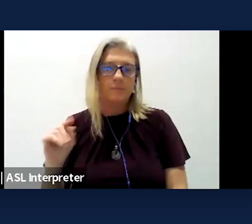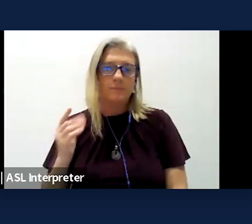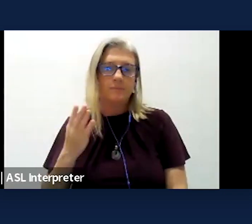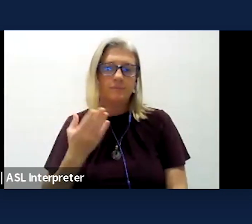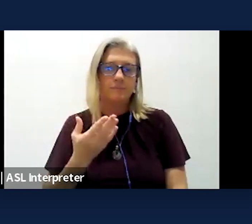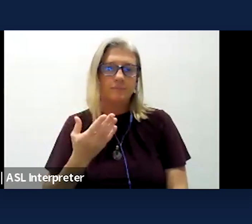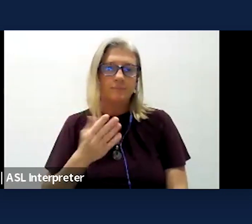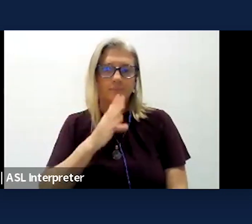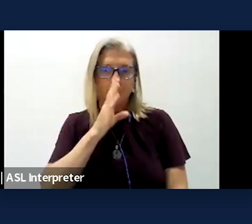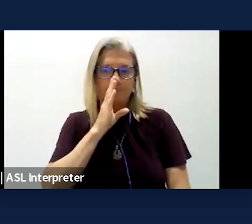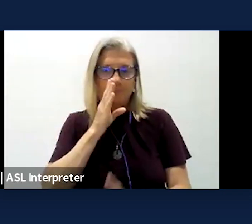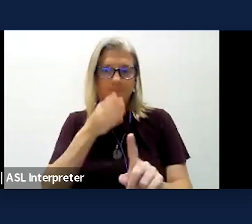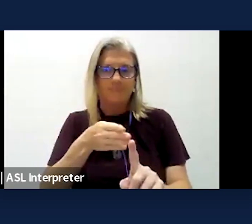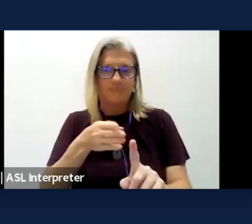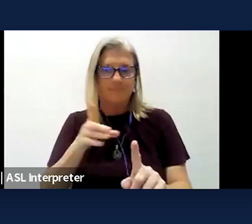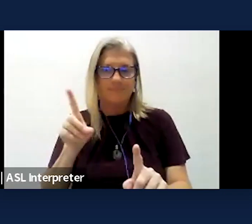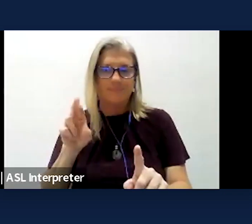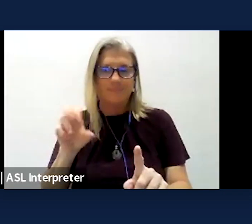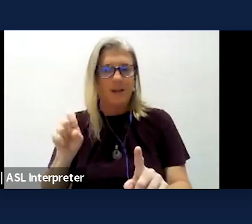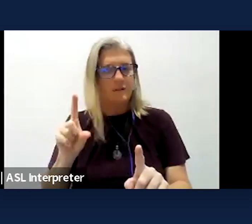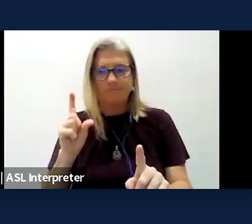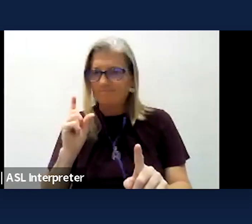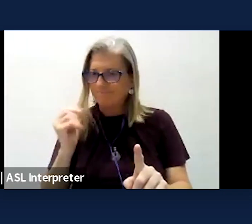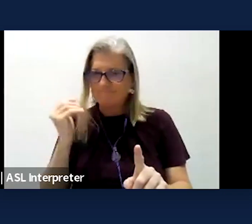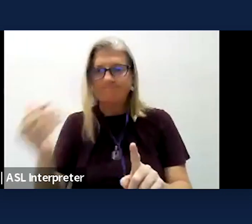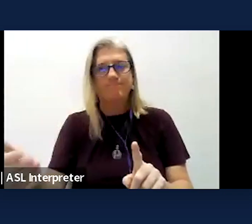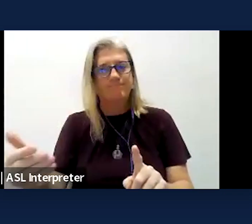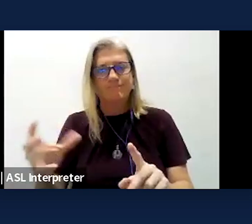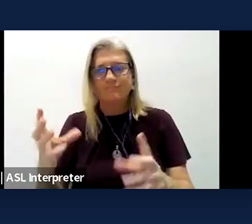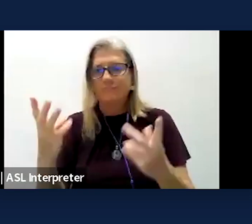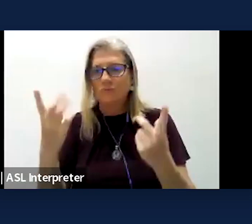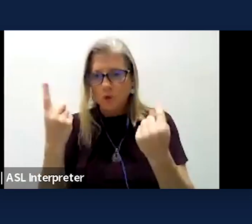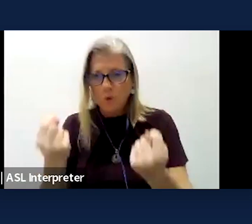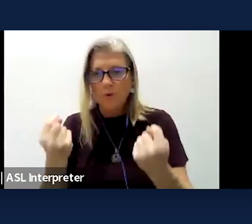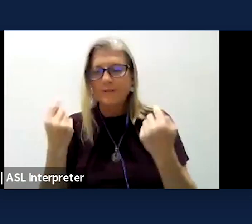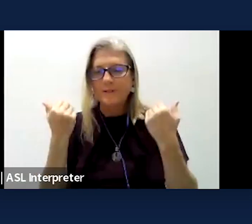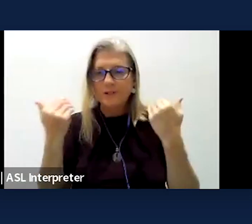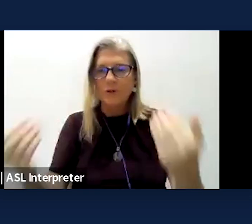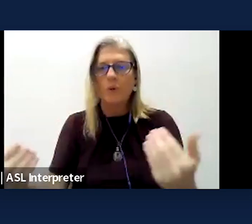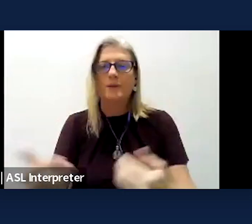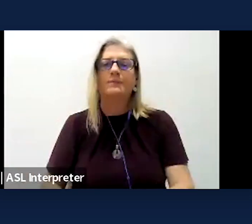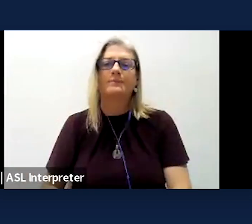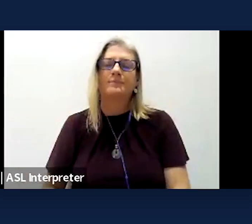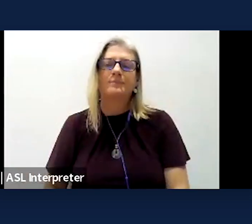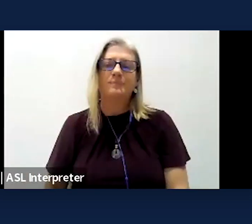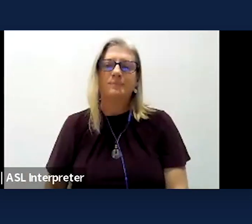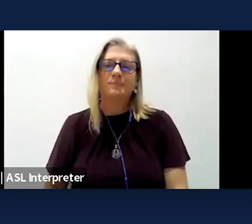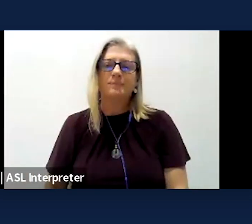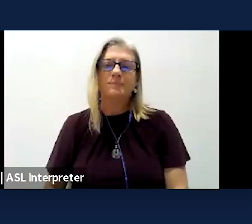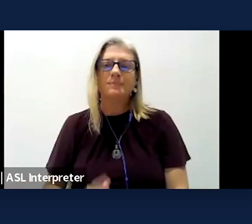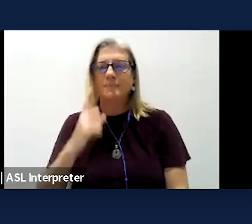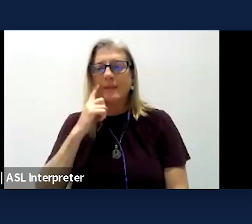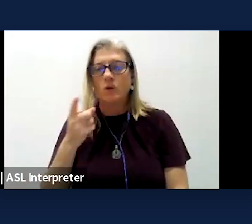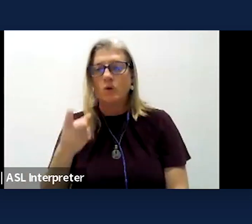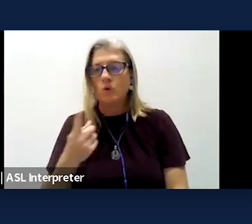we're directing this to Darius. My man, I'd go with it and get it done. I think it like